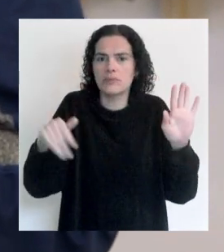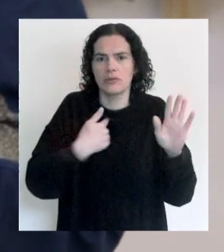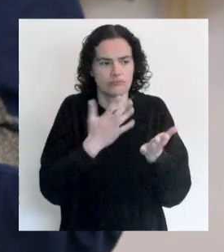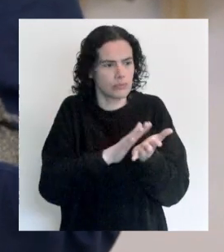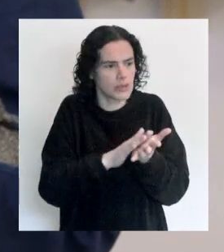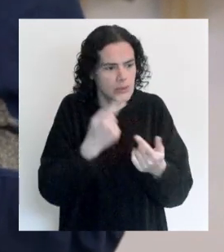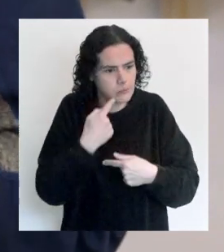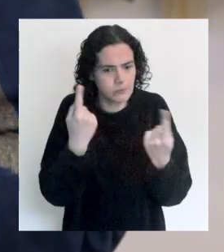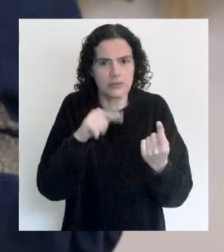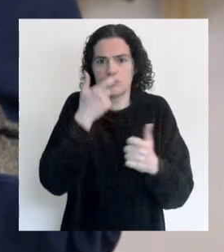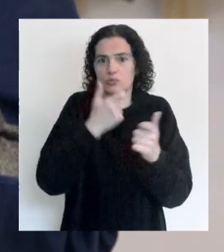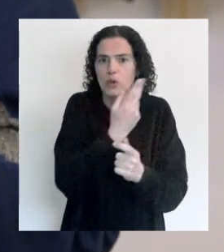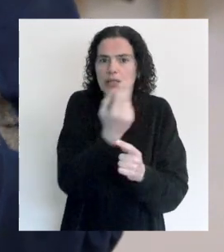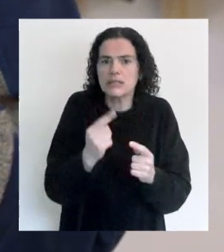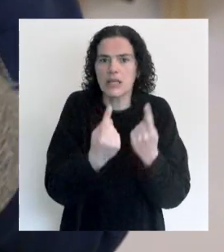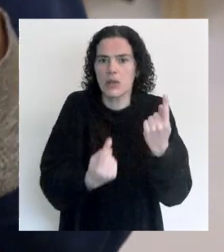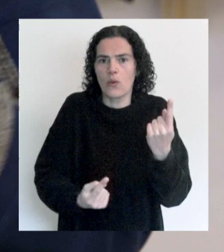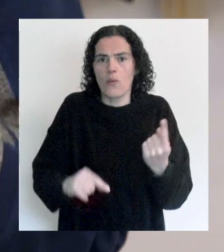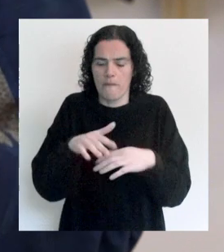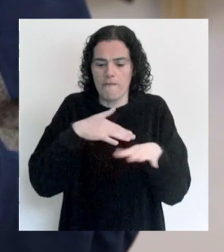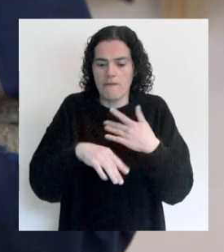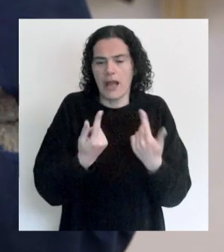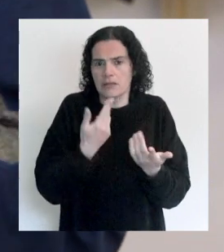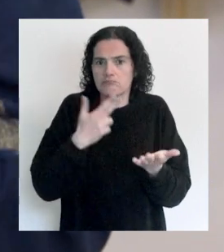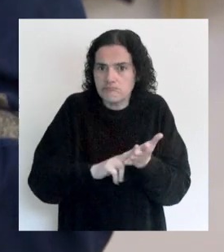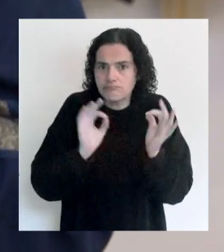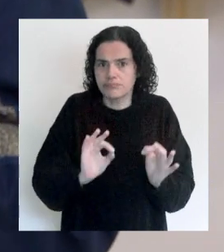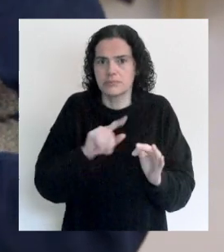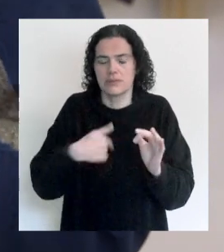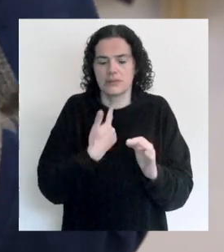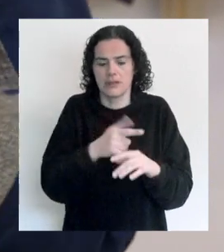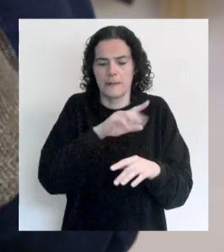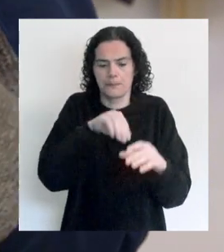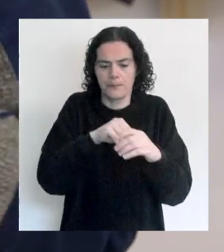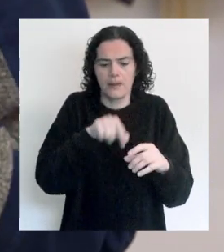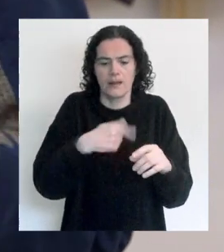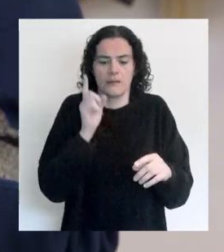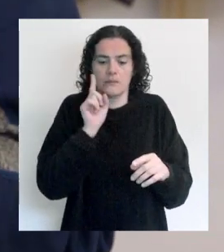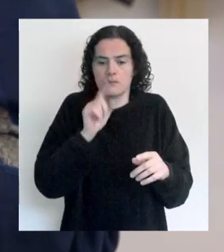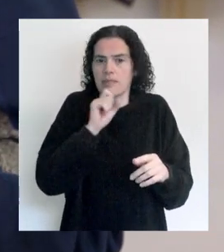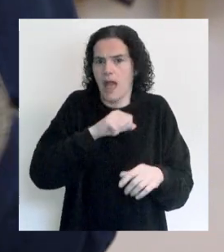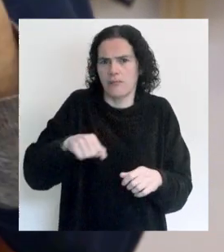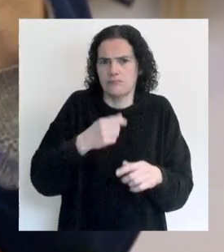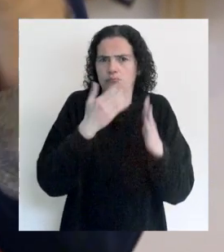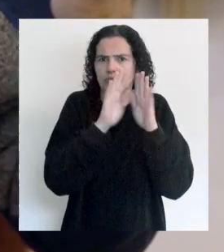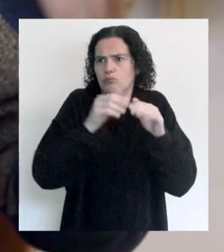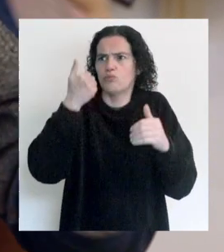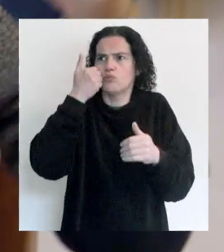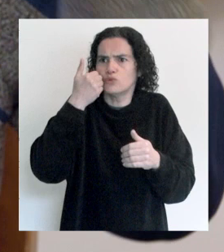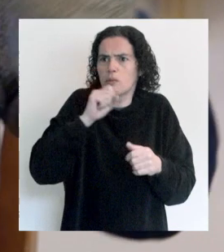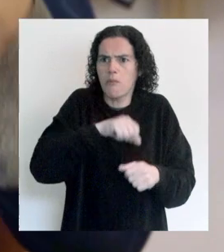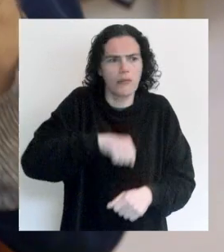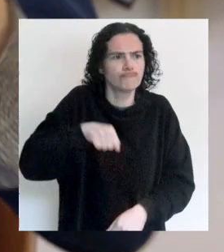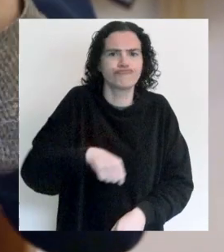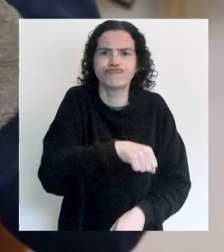we show here the publication where each artist did an original artwork. So it sounds like a mobile, it's a portable, it's a musée portable, it's a portable museum,